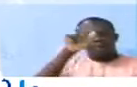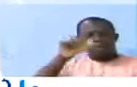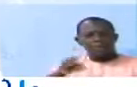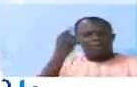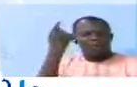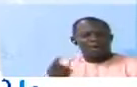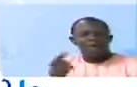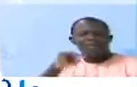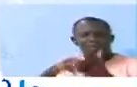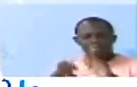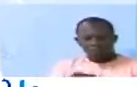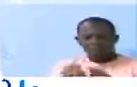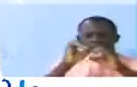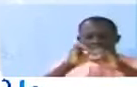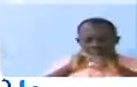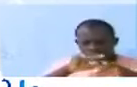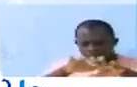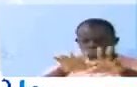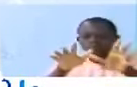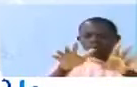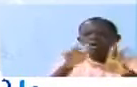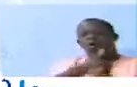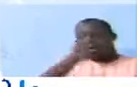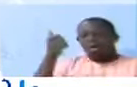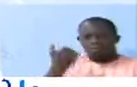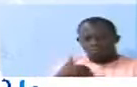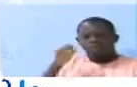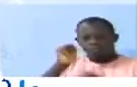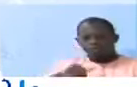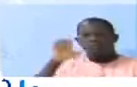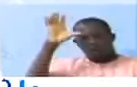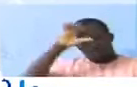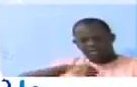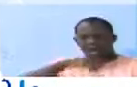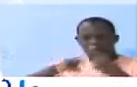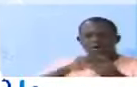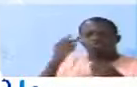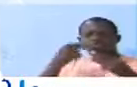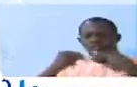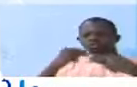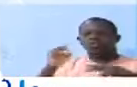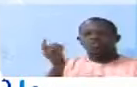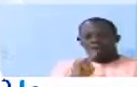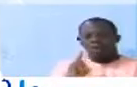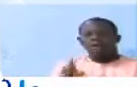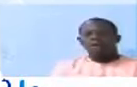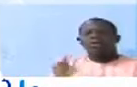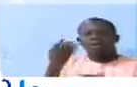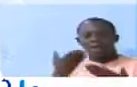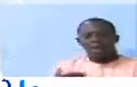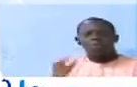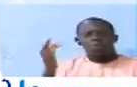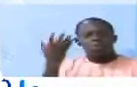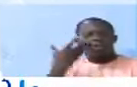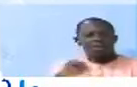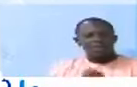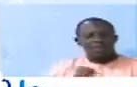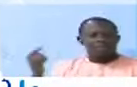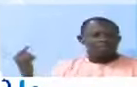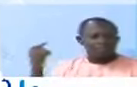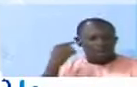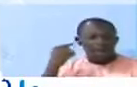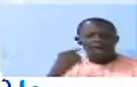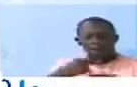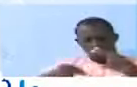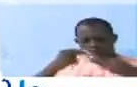huh? When we just had this information, I decided to come, get up and join other people so that